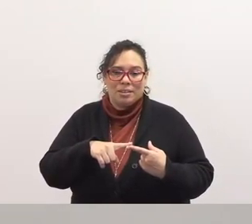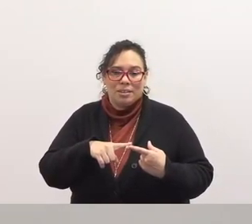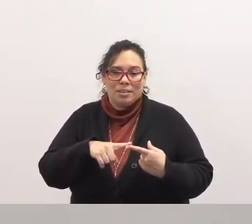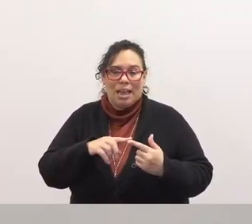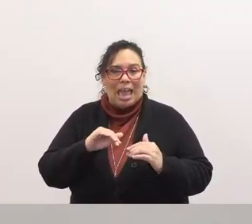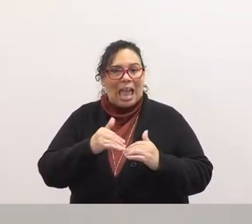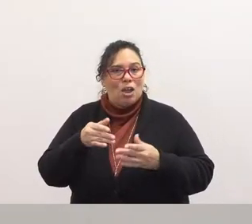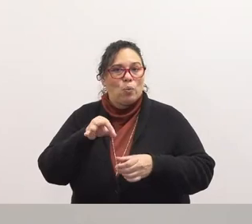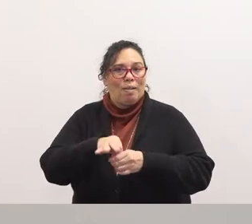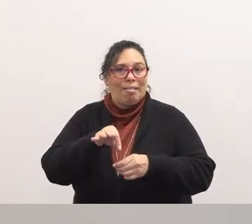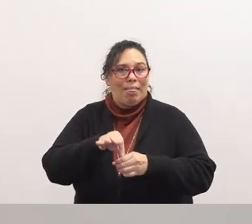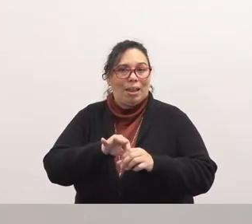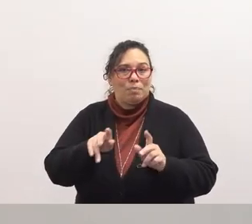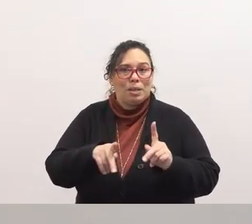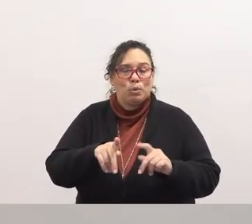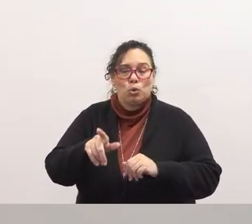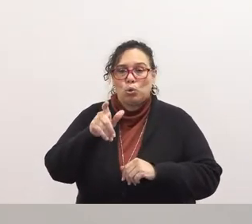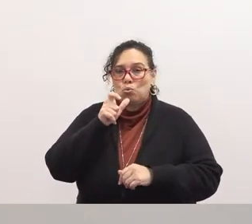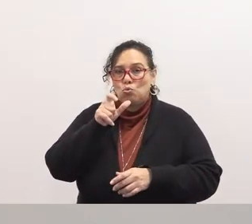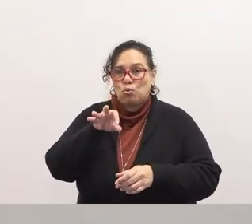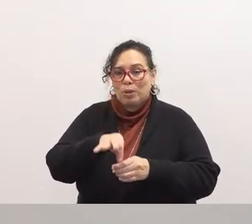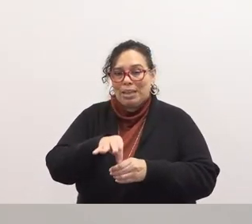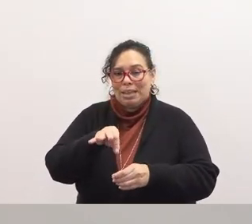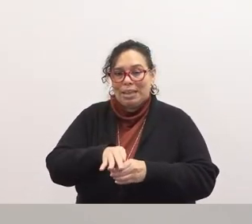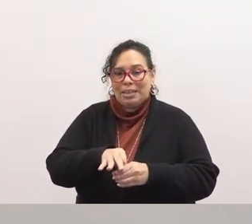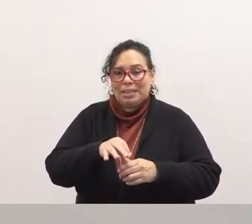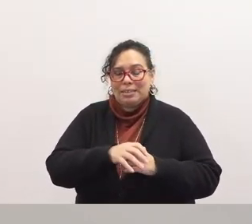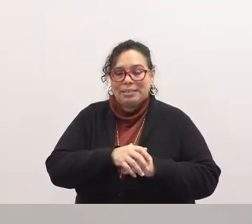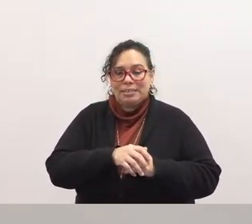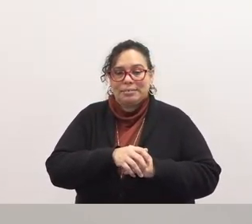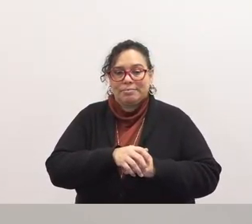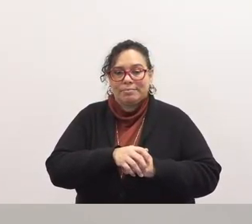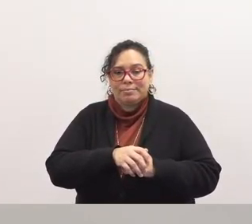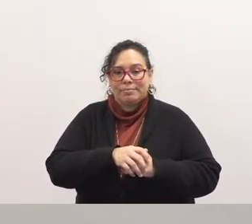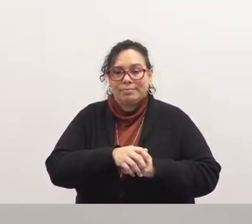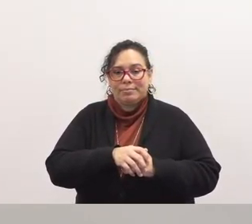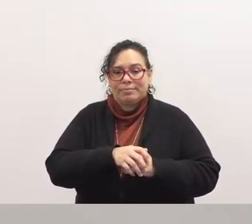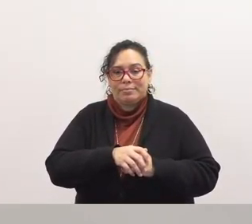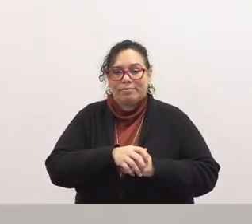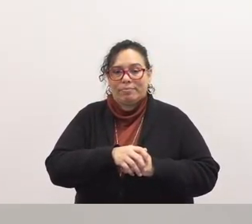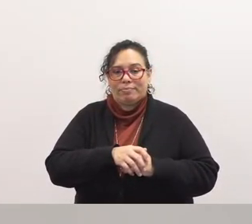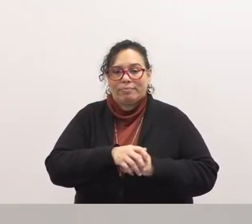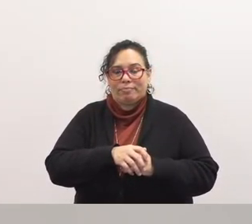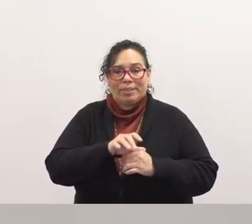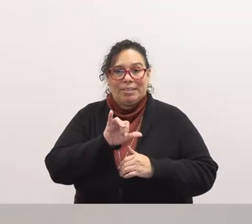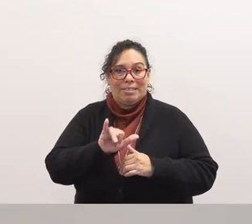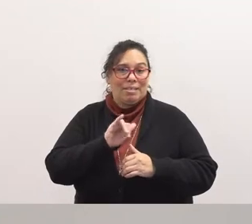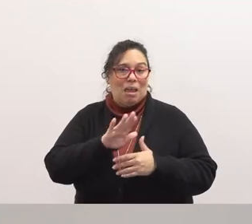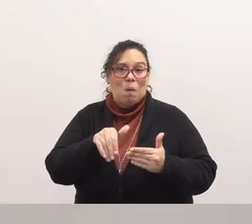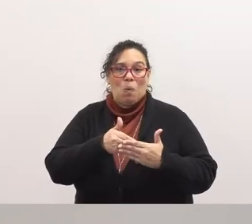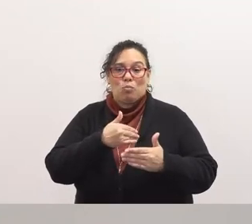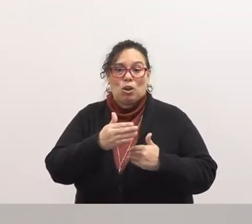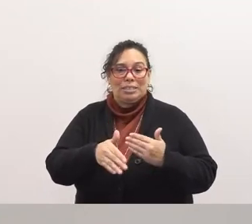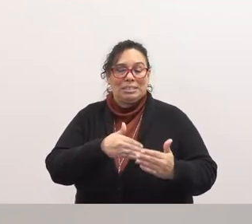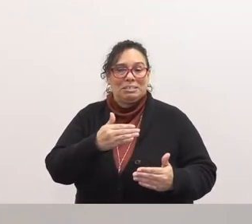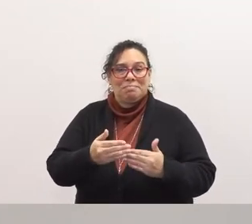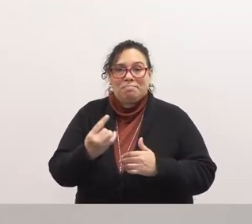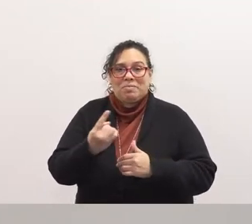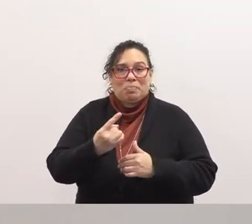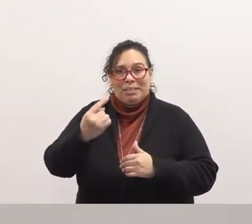how we elect people, who we elect, and that whole process. So something to think